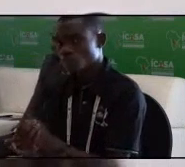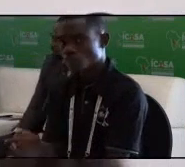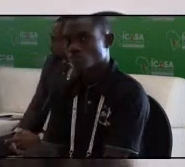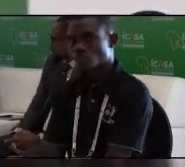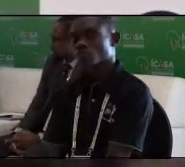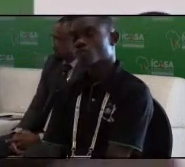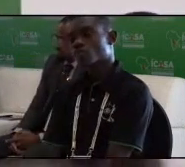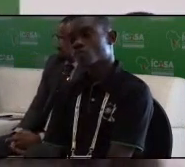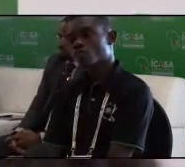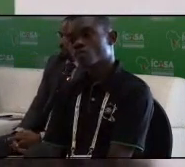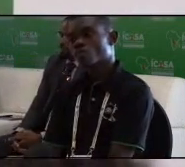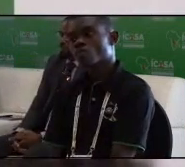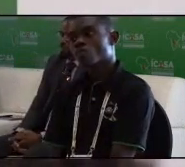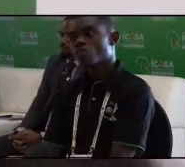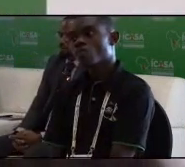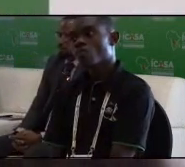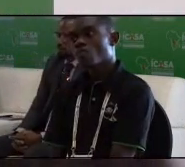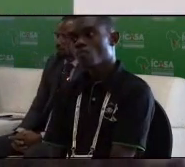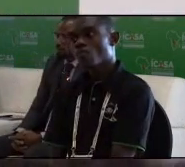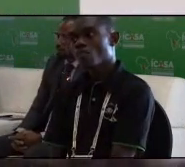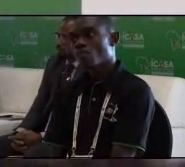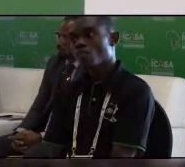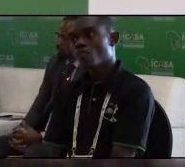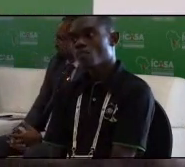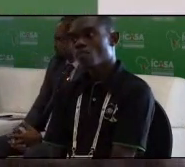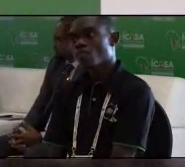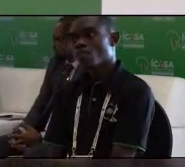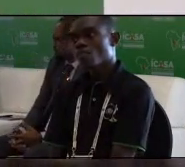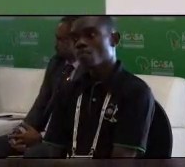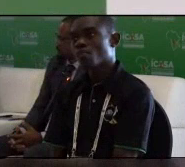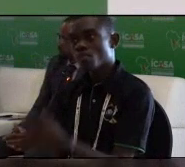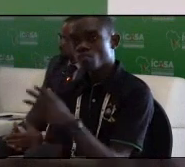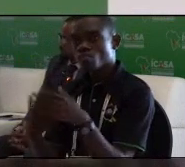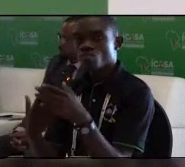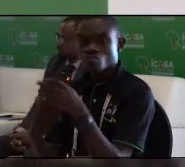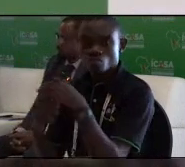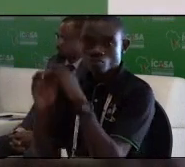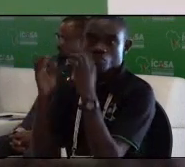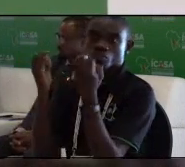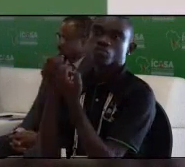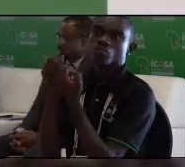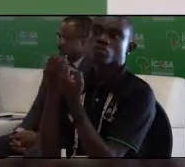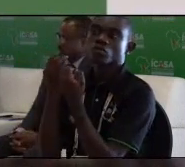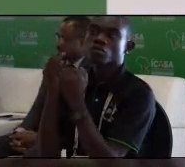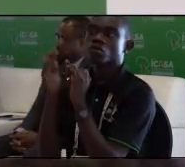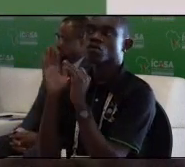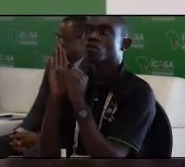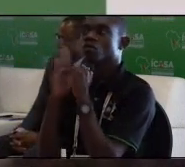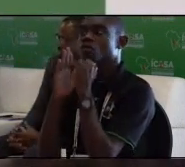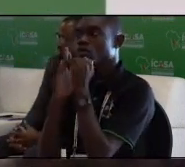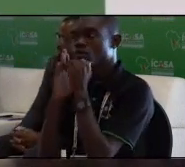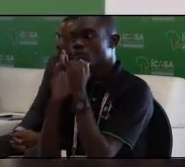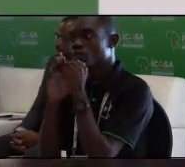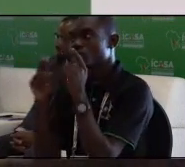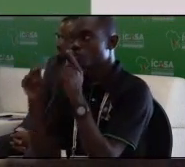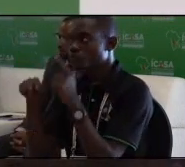Thank you very much for the question. Before I start, let me just first of all appreciate and acknowledge the Global Fund for the investment in